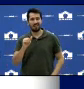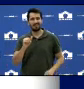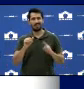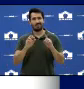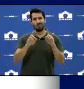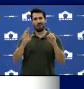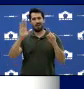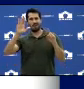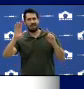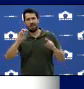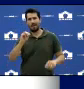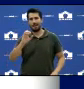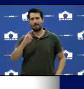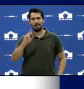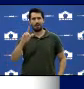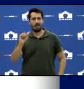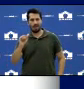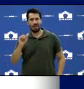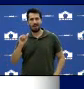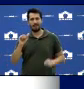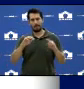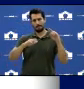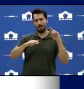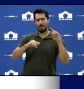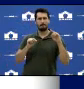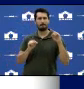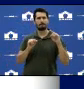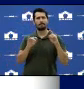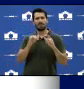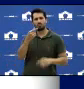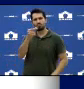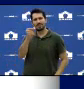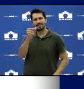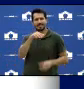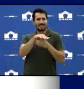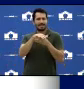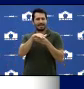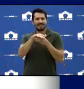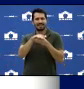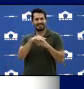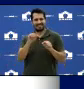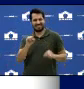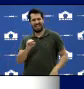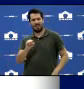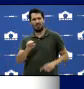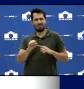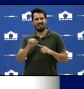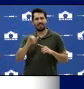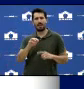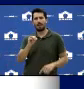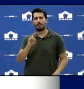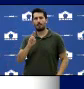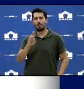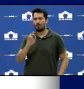McCullough Avenue, and the boundary to the bottom portion of the green block there, the southern portion, that's